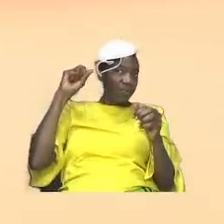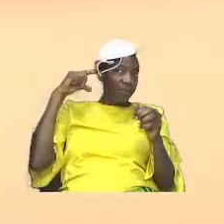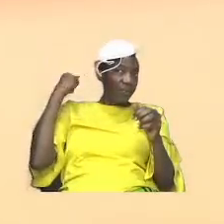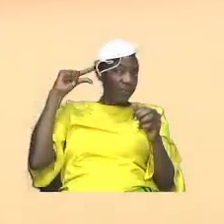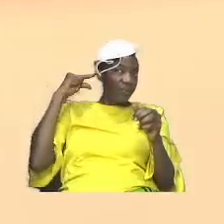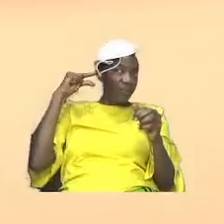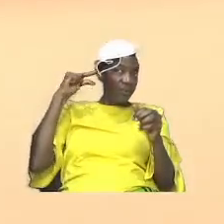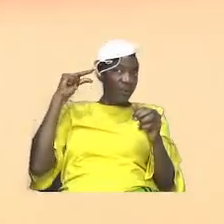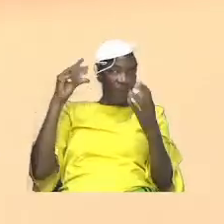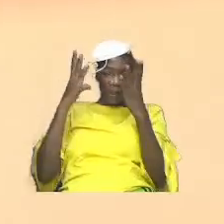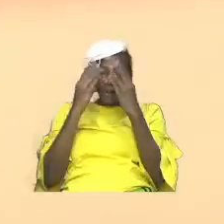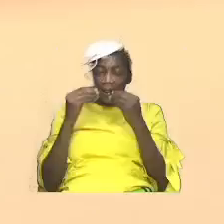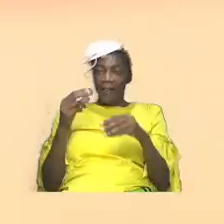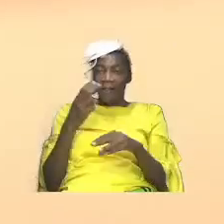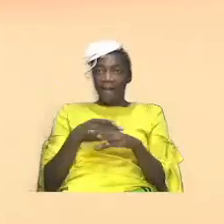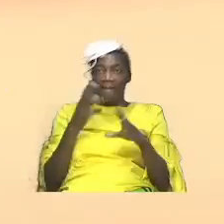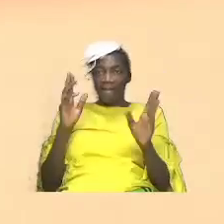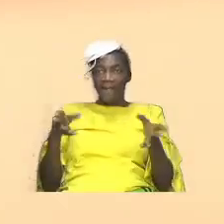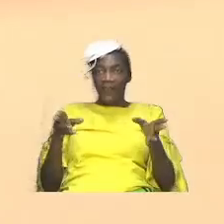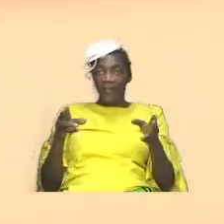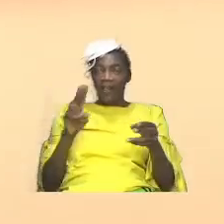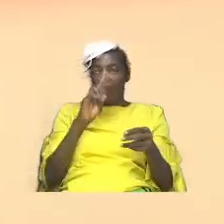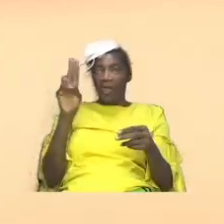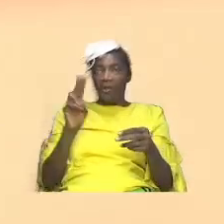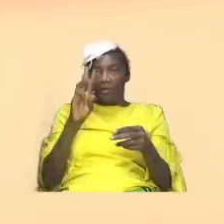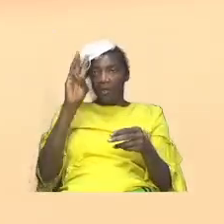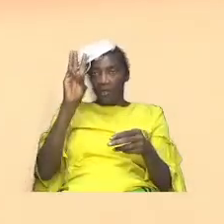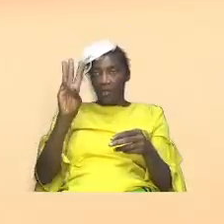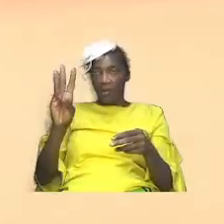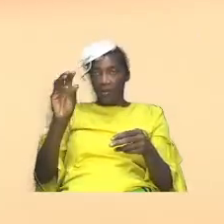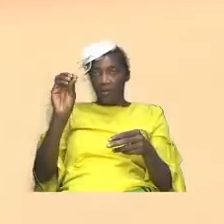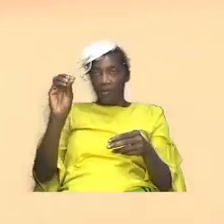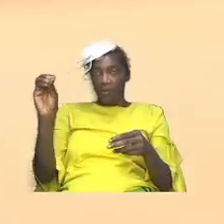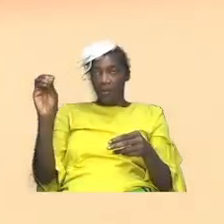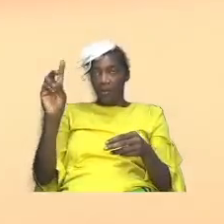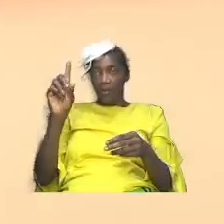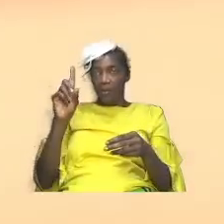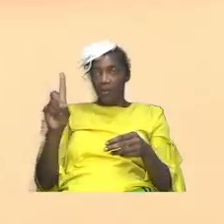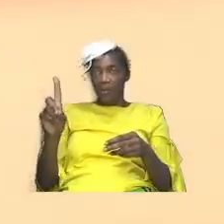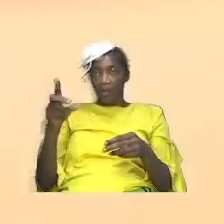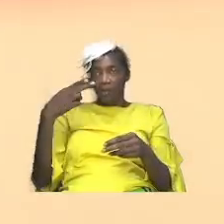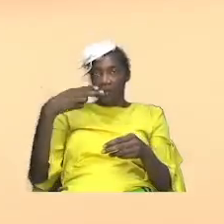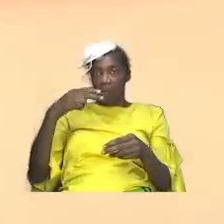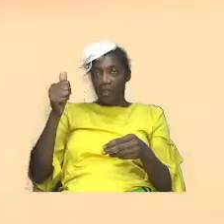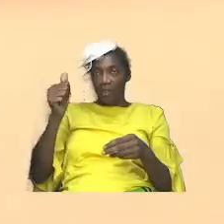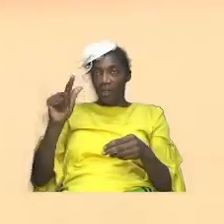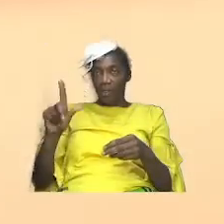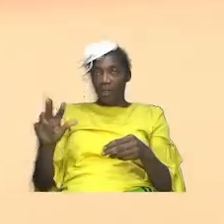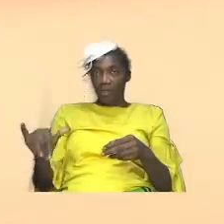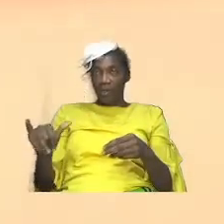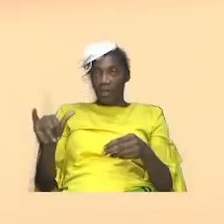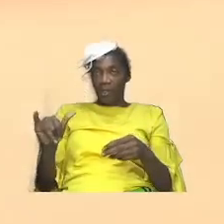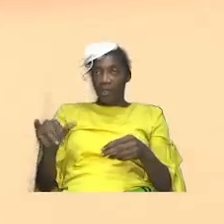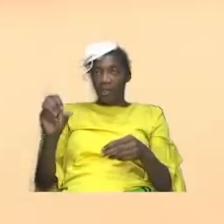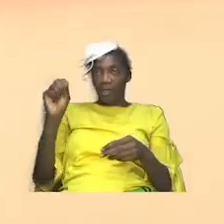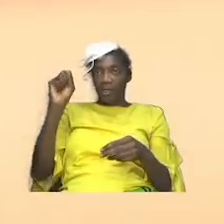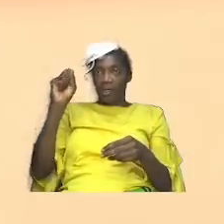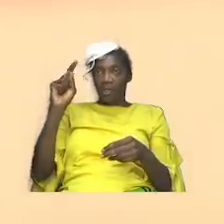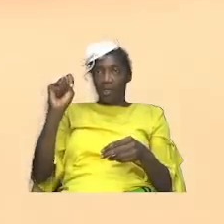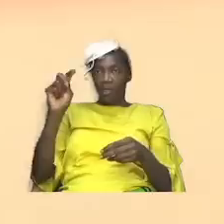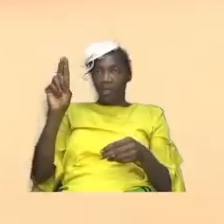doing, is wood, iron, and stubble because of the kind of life that we are living. We're not living to please God. We're living to please